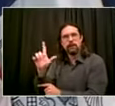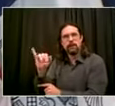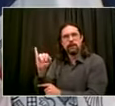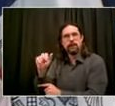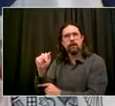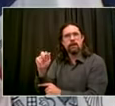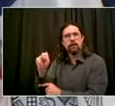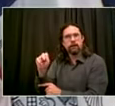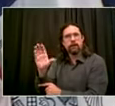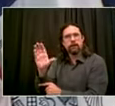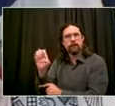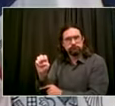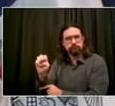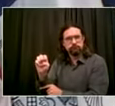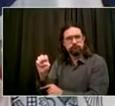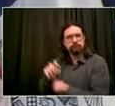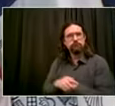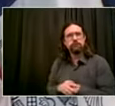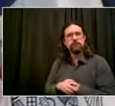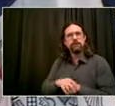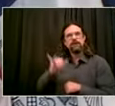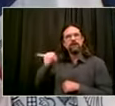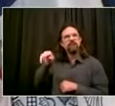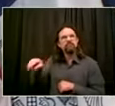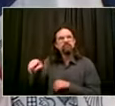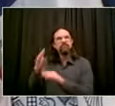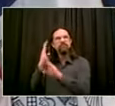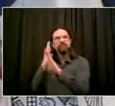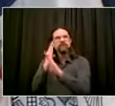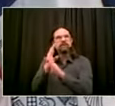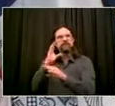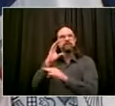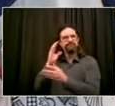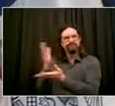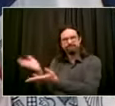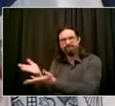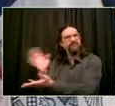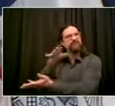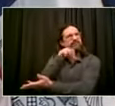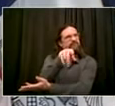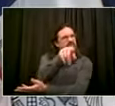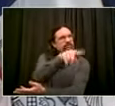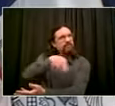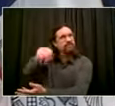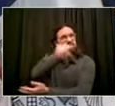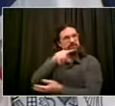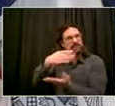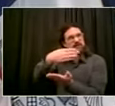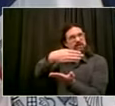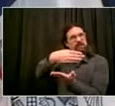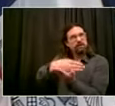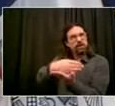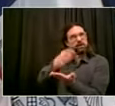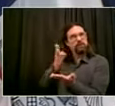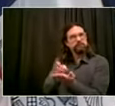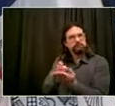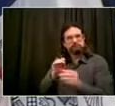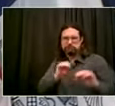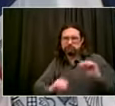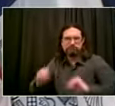but where all of the investments are going to be on the short term. Let me tell you about my experience with the schools